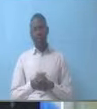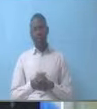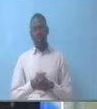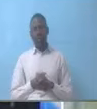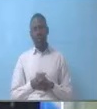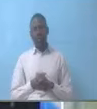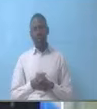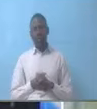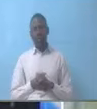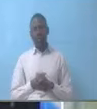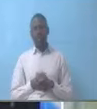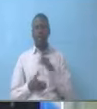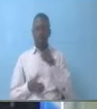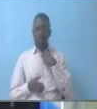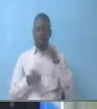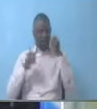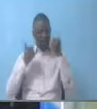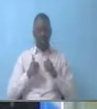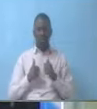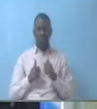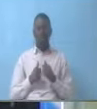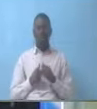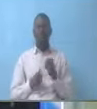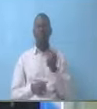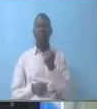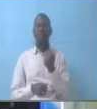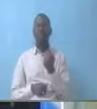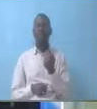This could arise as a result of a